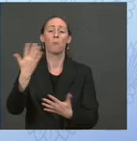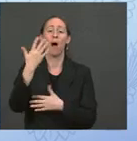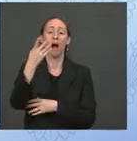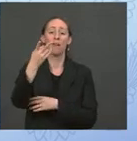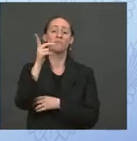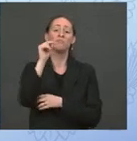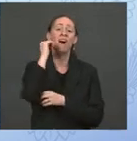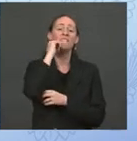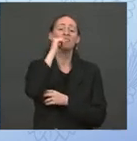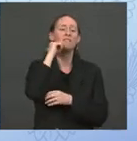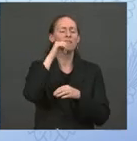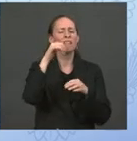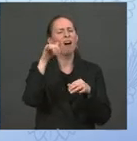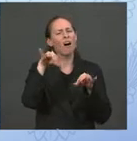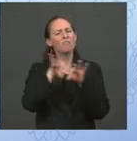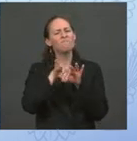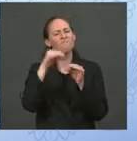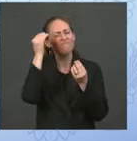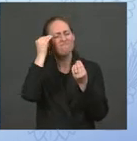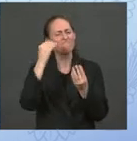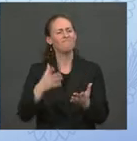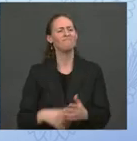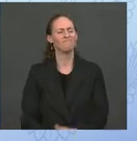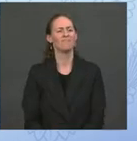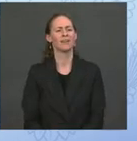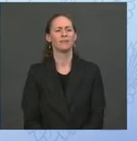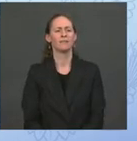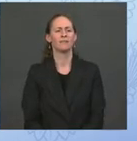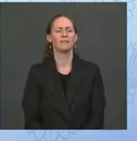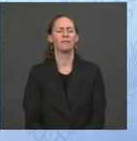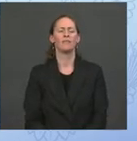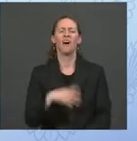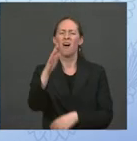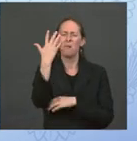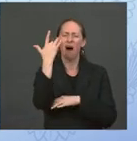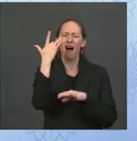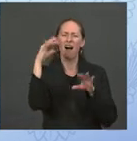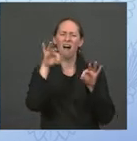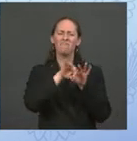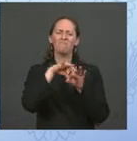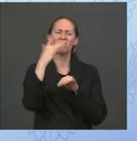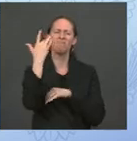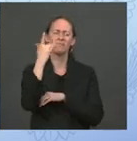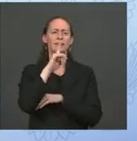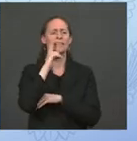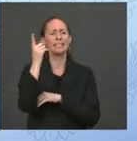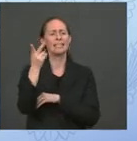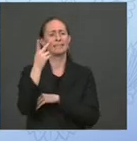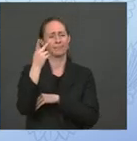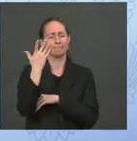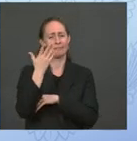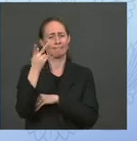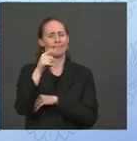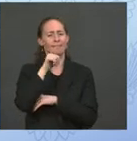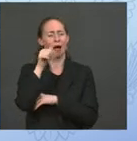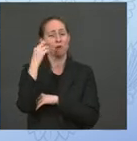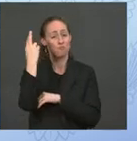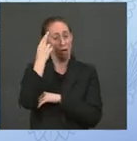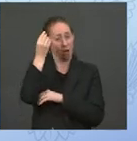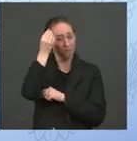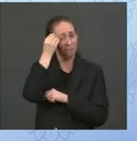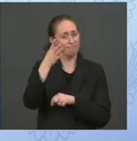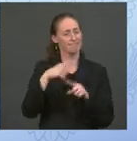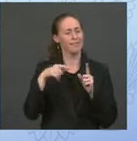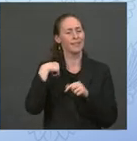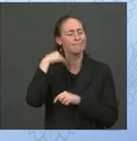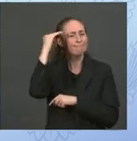matters. And it matters in a way that I think you all don't fully realize. I don't